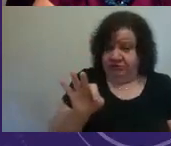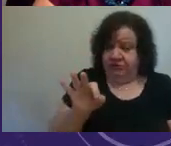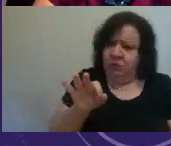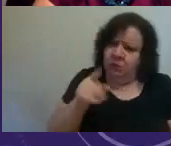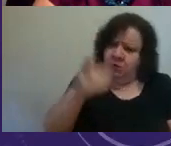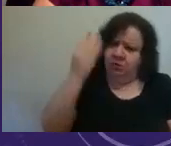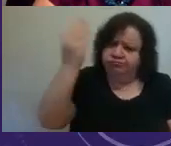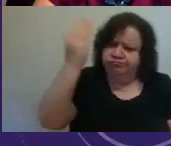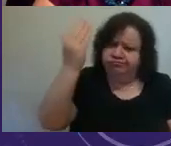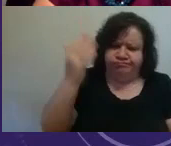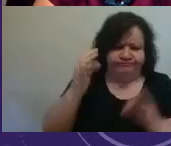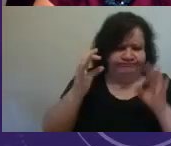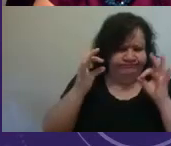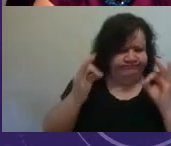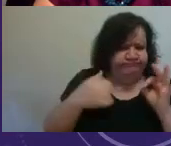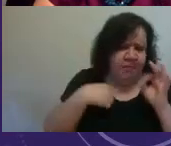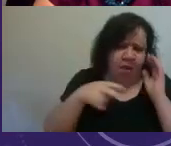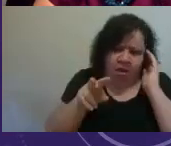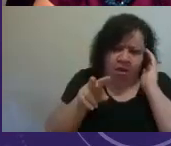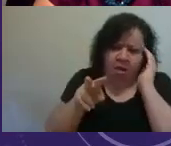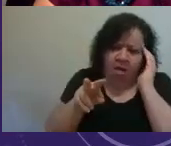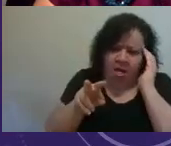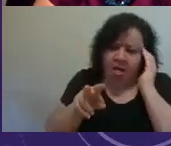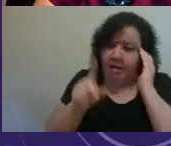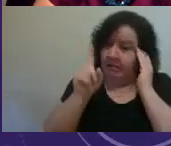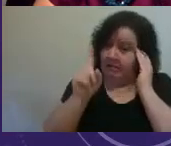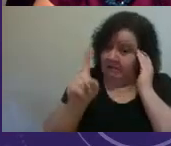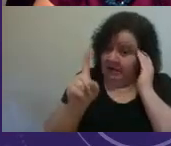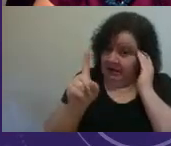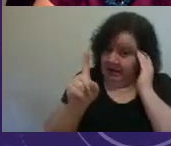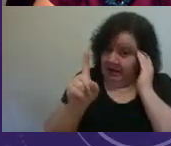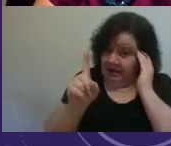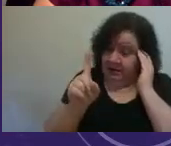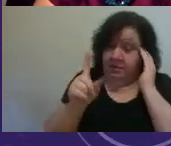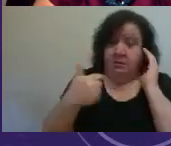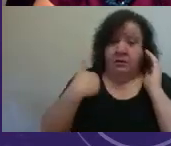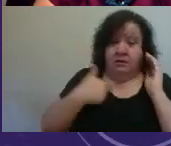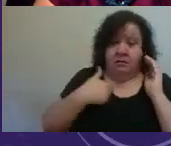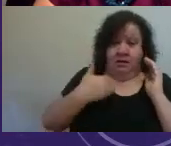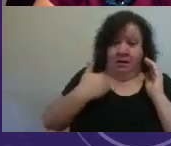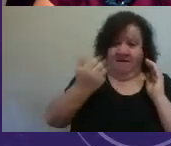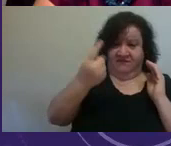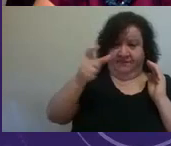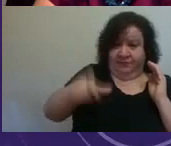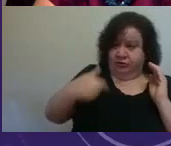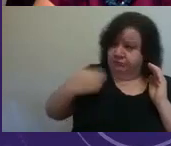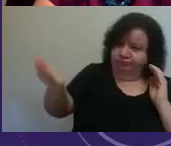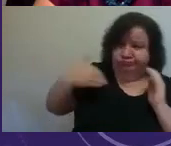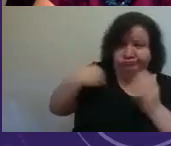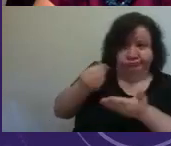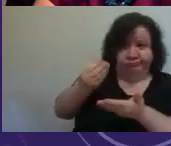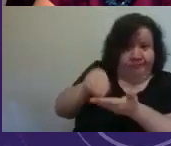it possible for you to compile some kind of guidelines and then share with DPOs to enable us to be more intentional